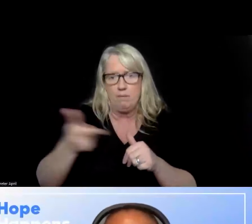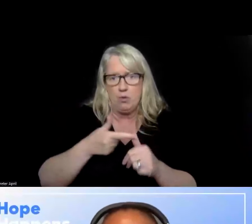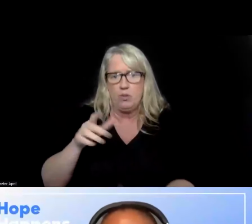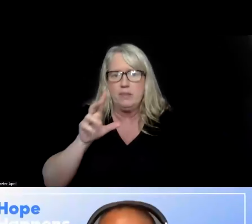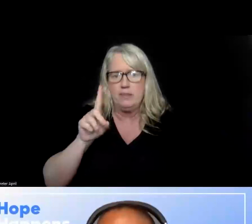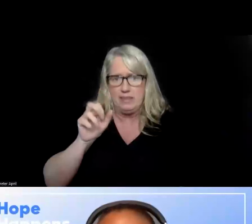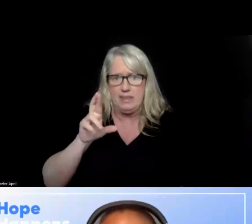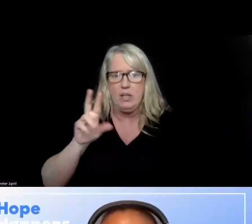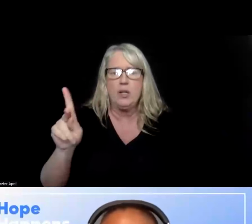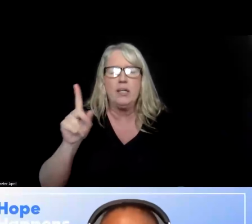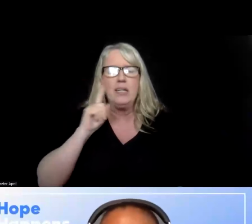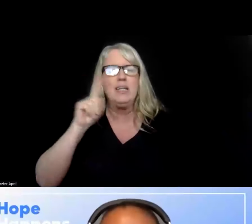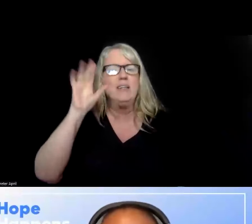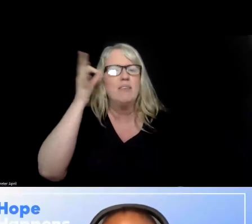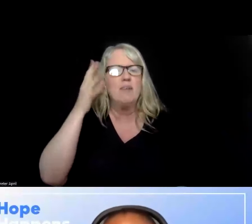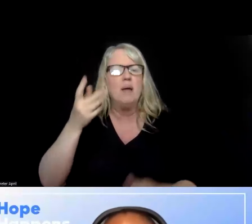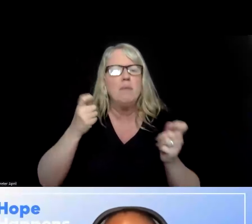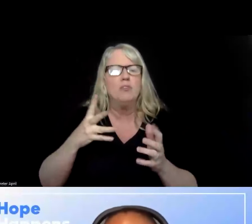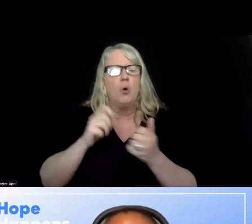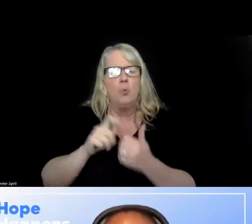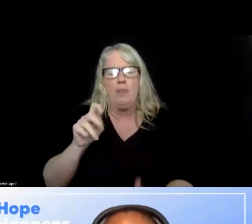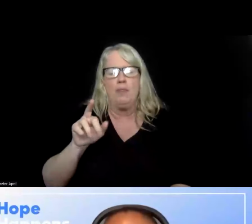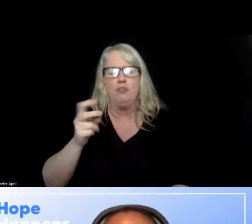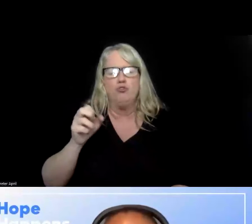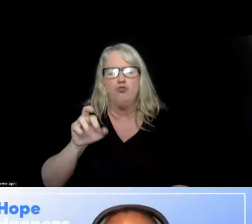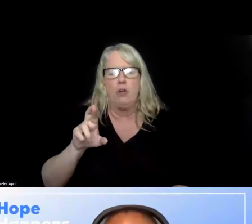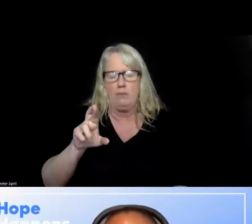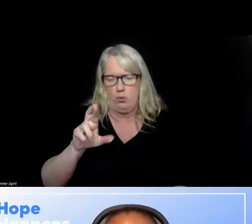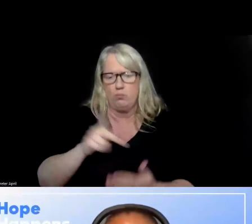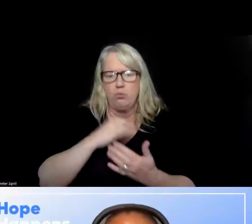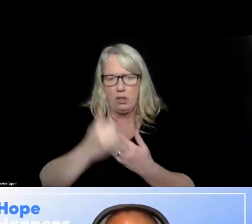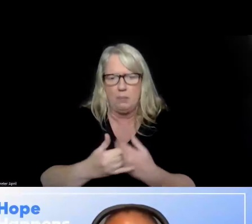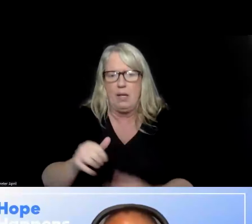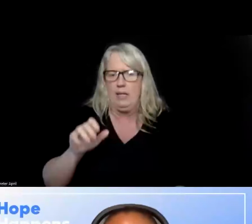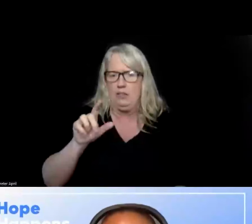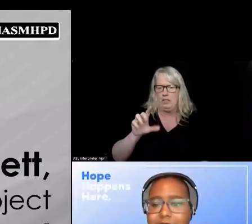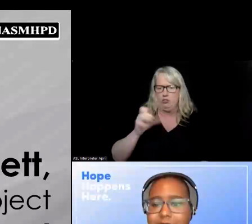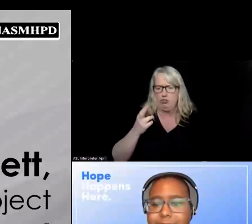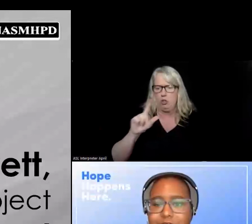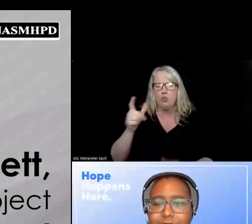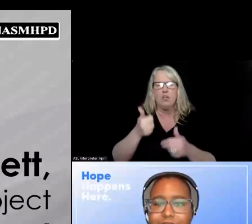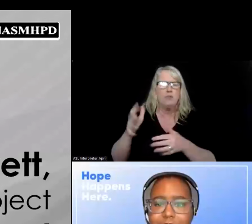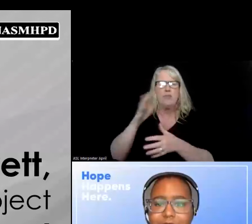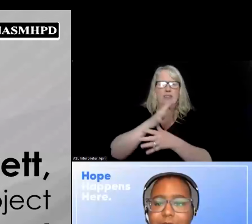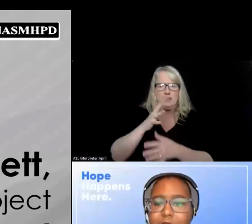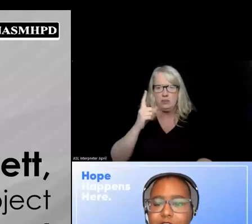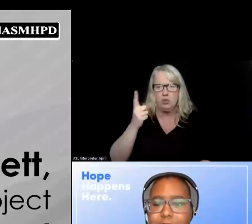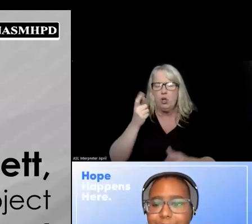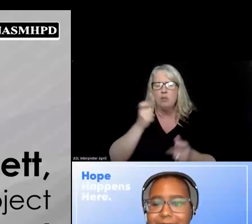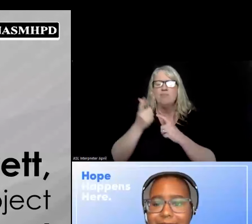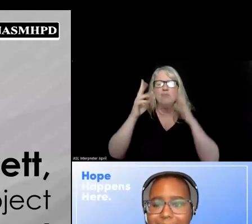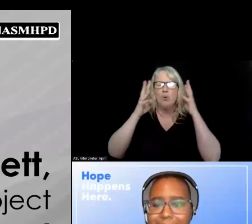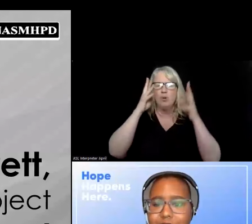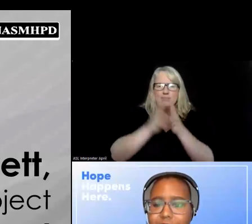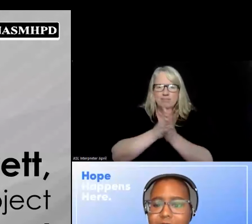Federal Affairs Manager with the Trevor Project, and then as well bring in Cheryl Whalen, who's the Senior Director of Special Initiatives and Partnerships